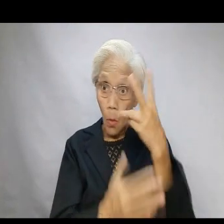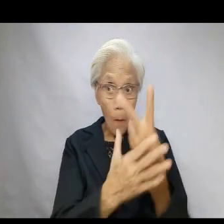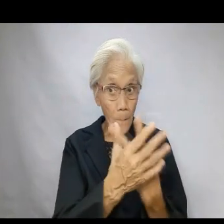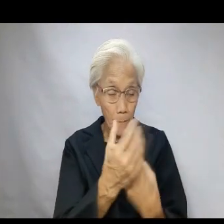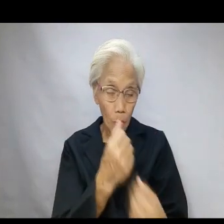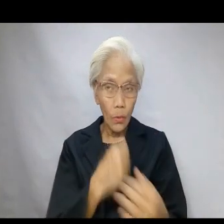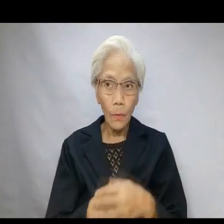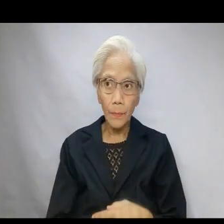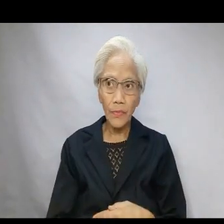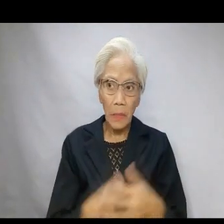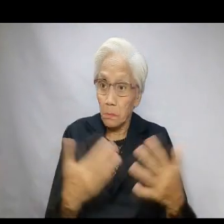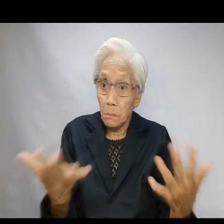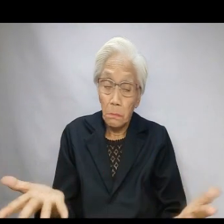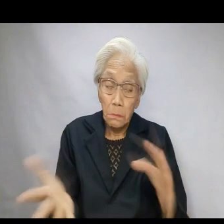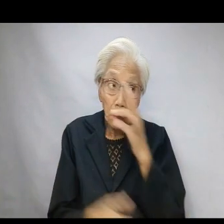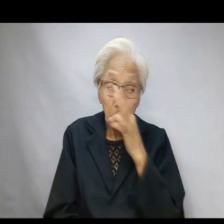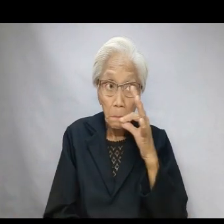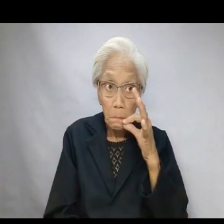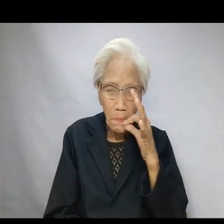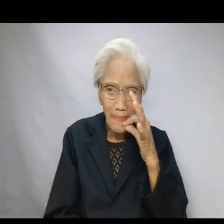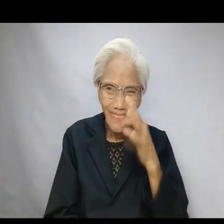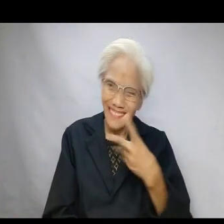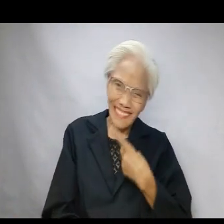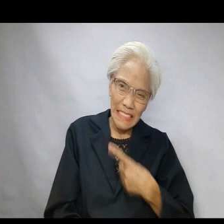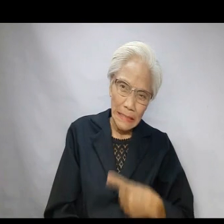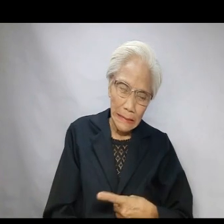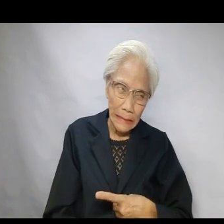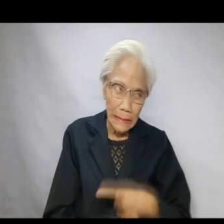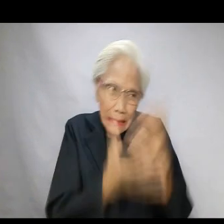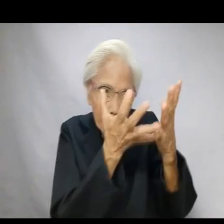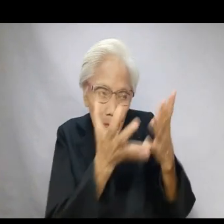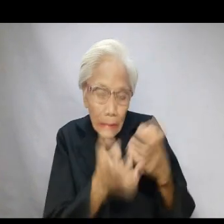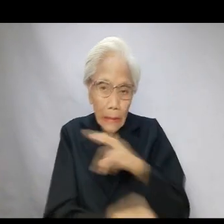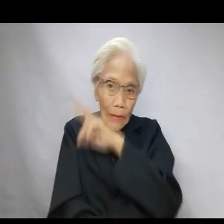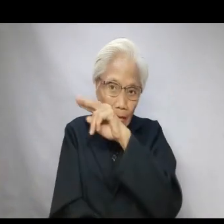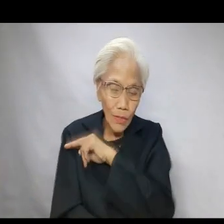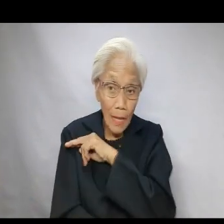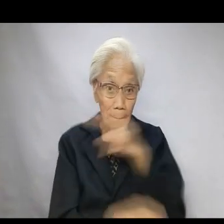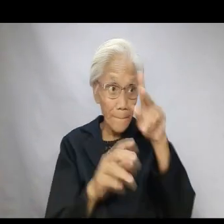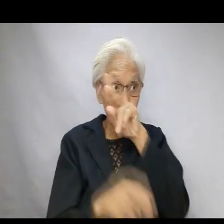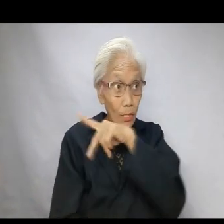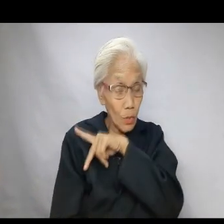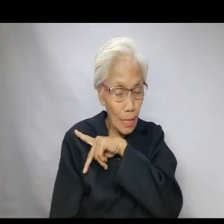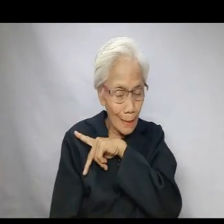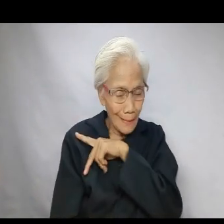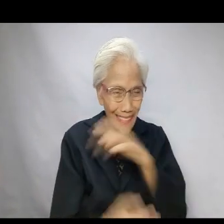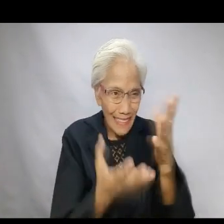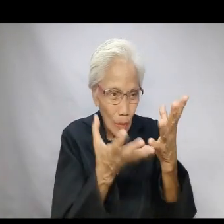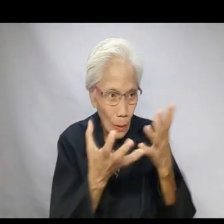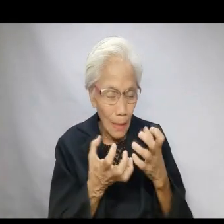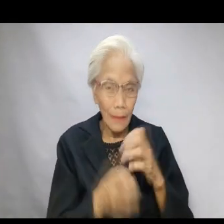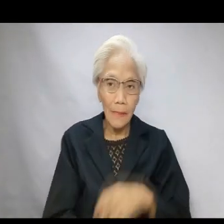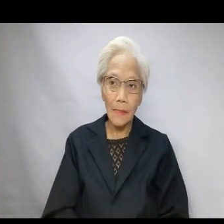both for a period of time. Of course, fasting curbs our natural personal cravings.